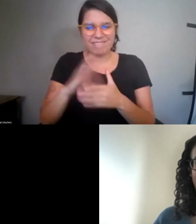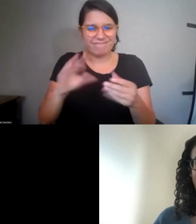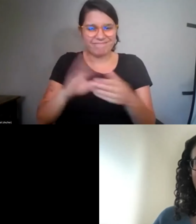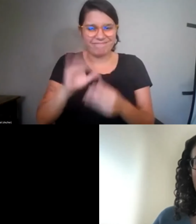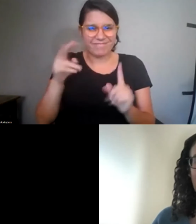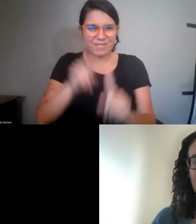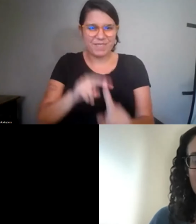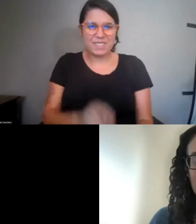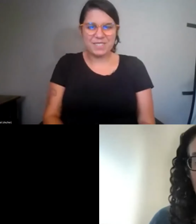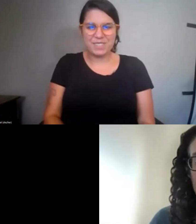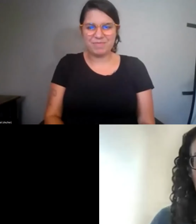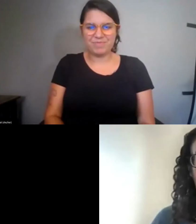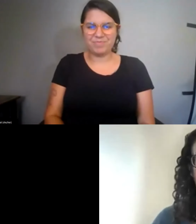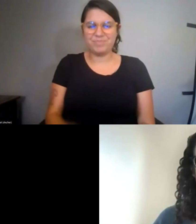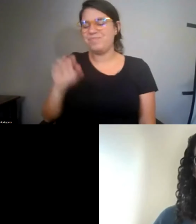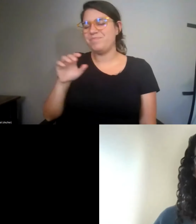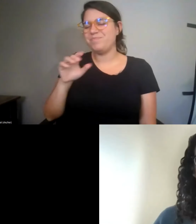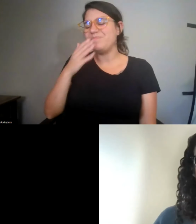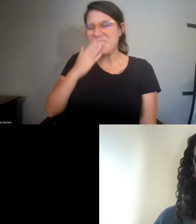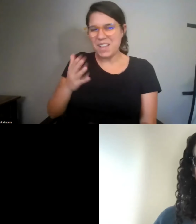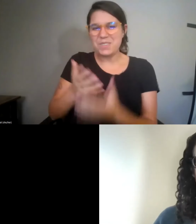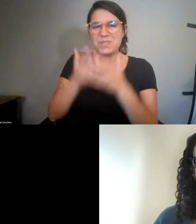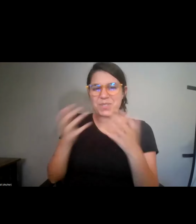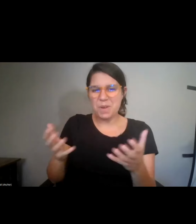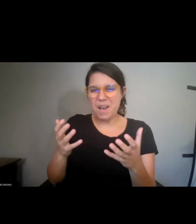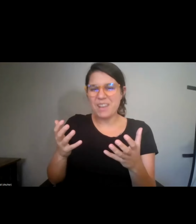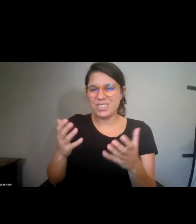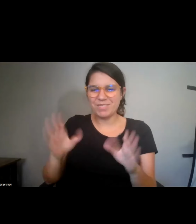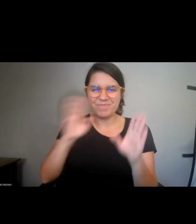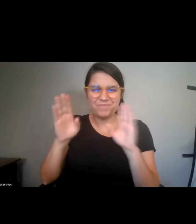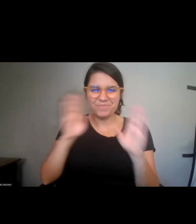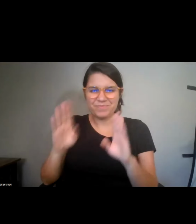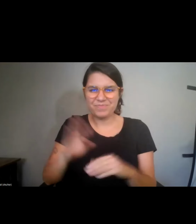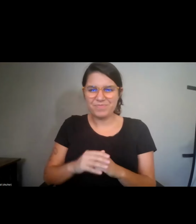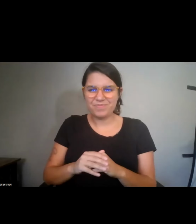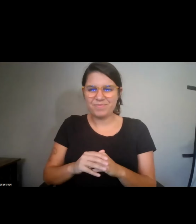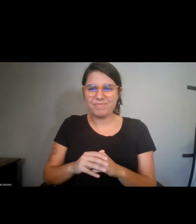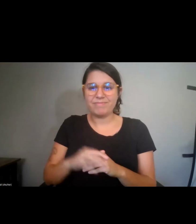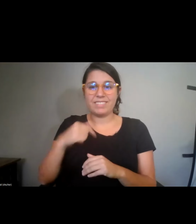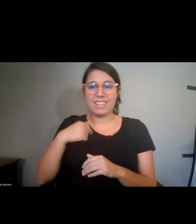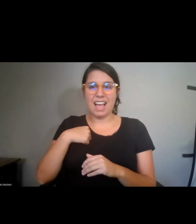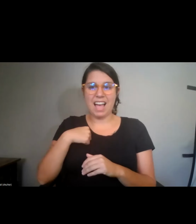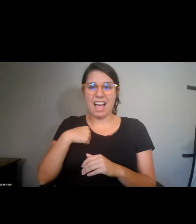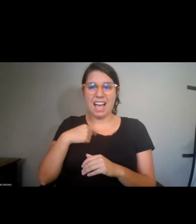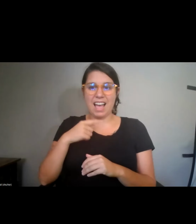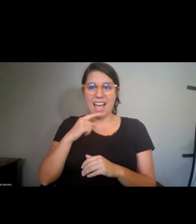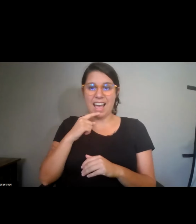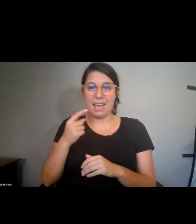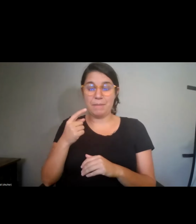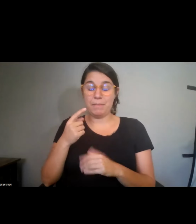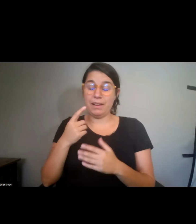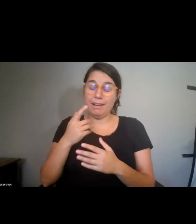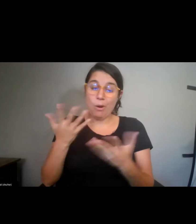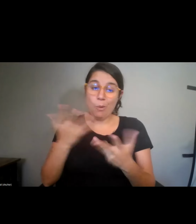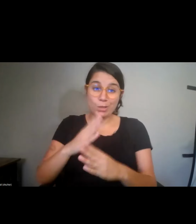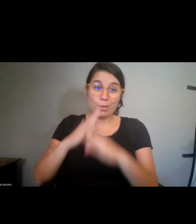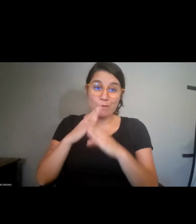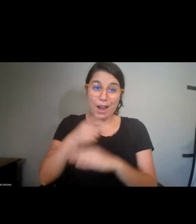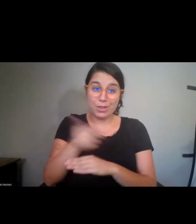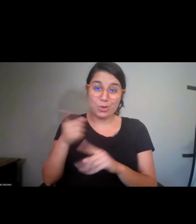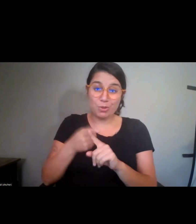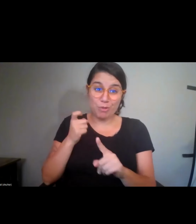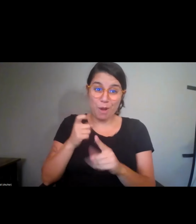perspectives. Thanks so much for having me, and hi everyone. I know that I'm standing between all of you and the weekend, so I'll make this